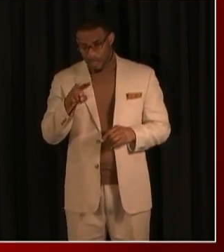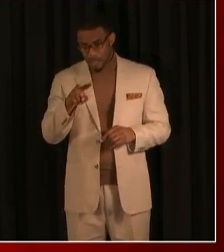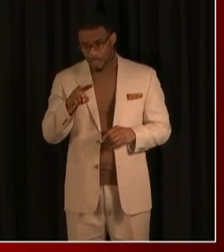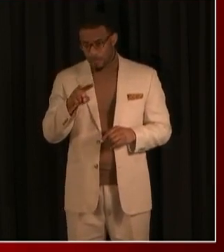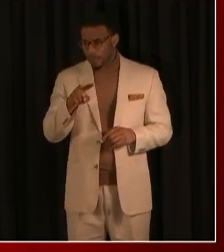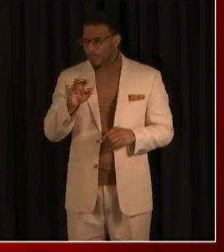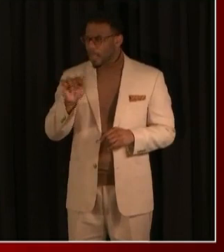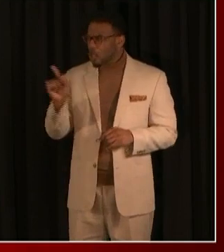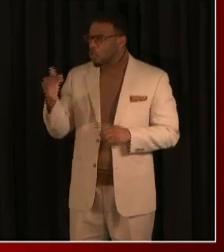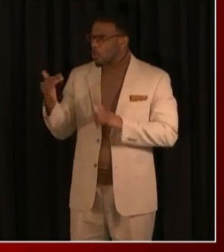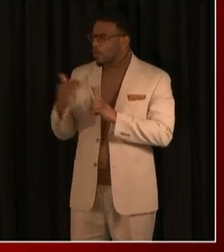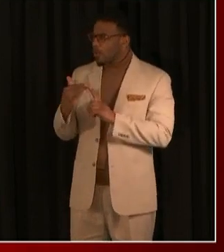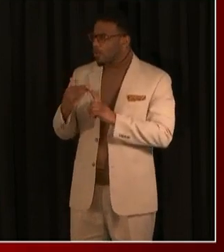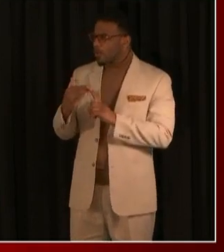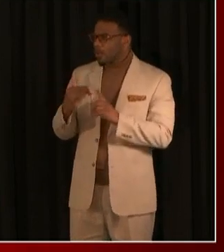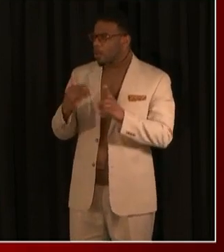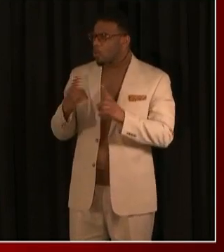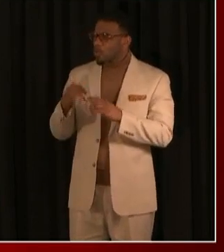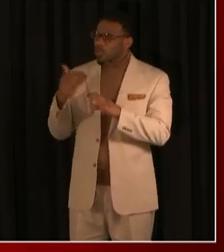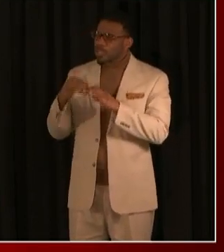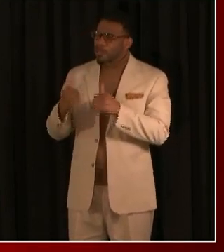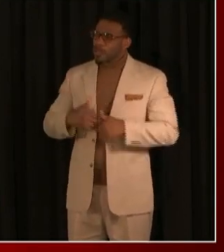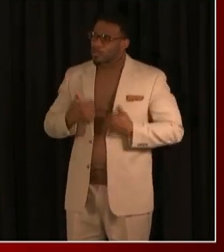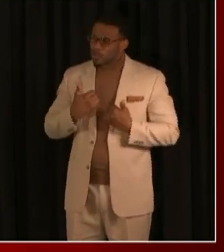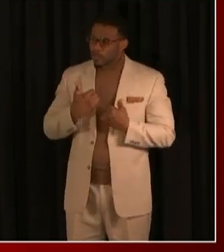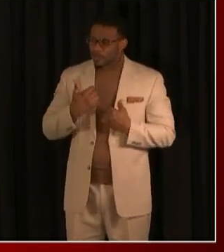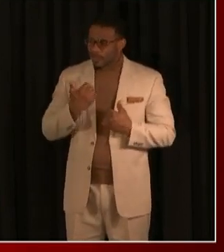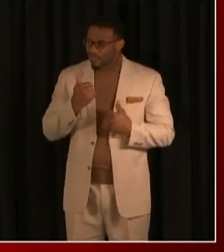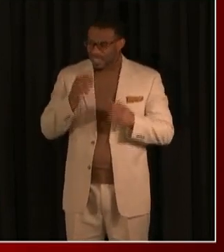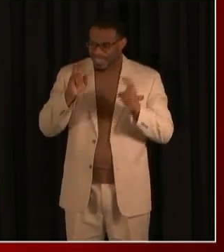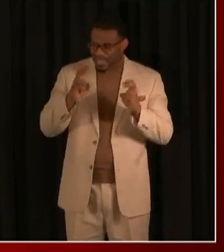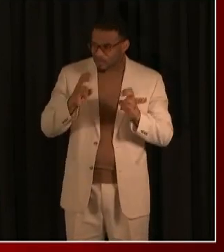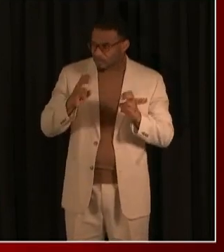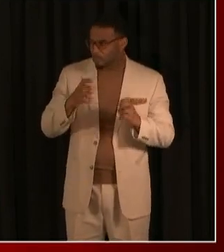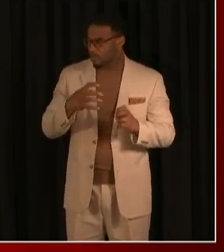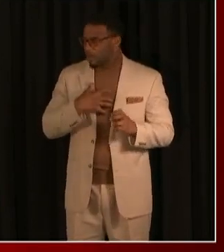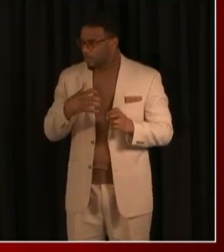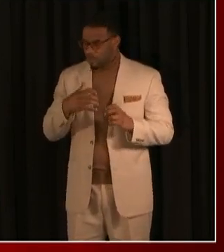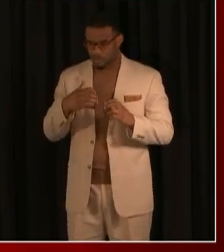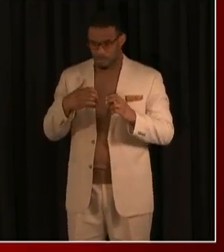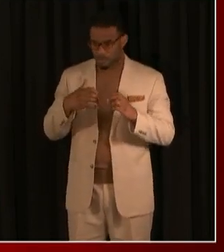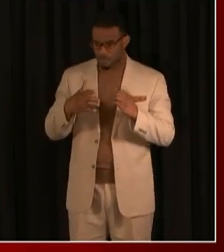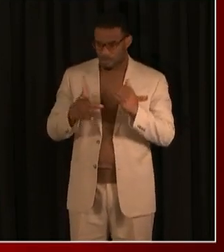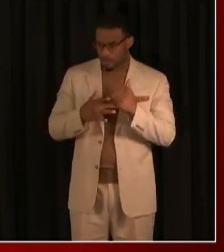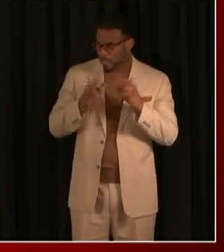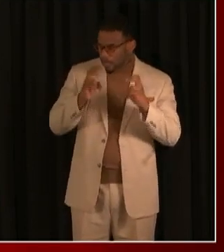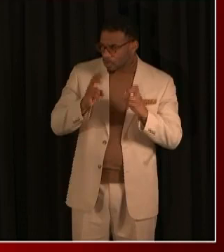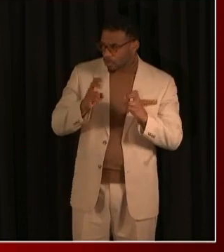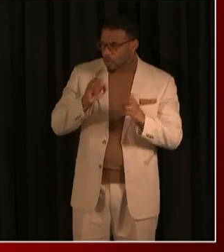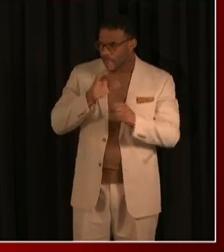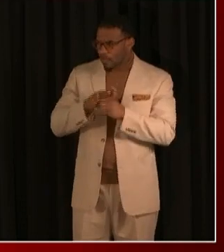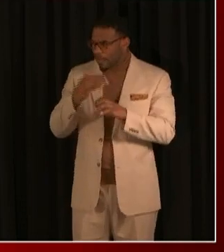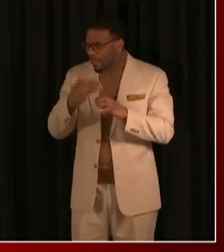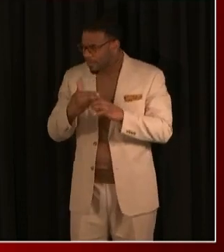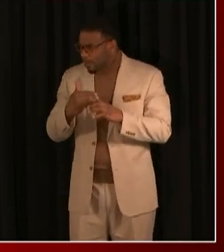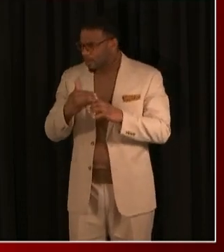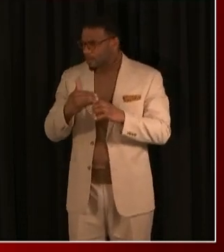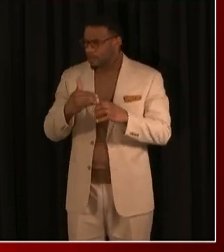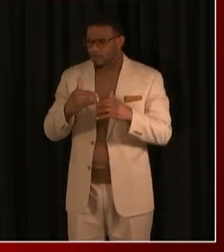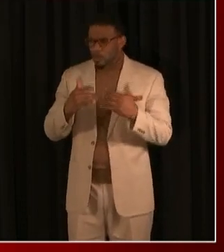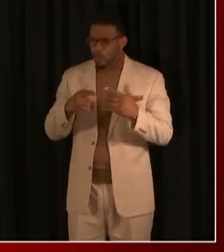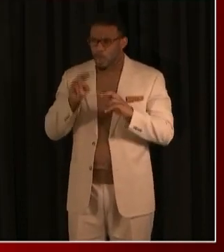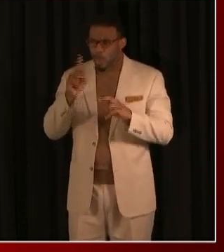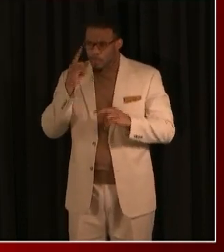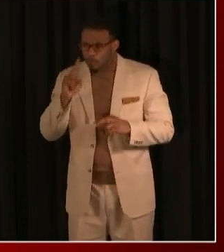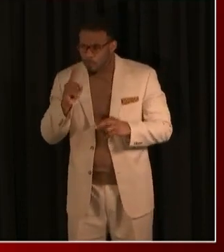if residents are having any tech issues or if they haven't received their confirmation email when booking through